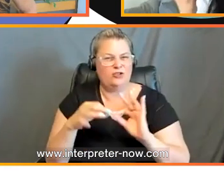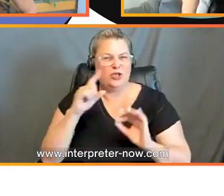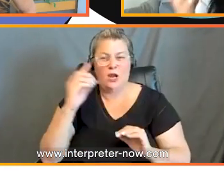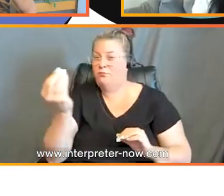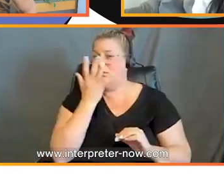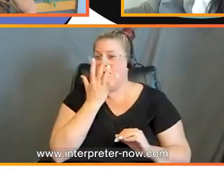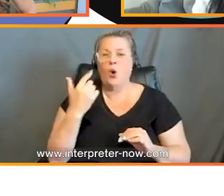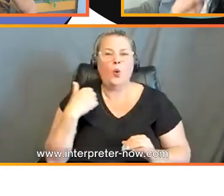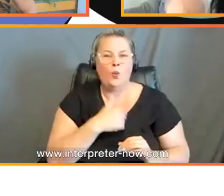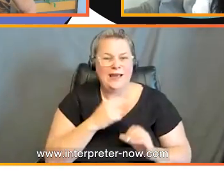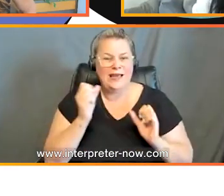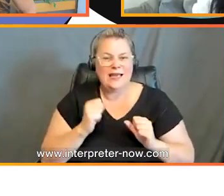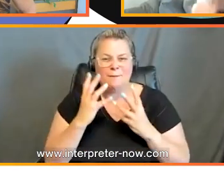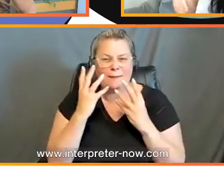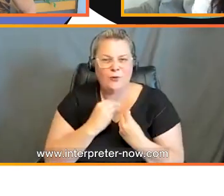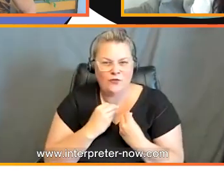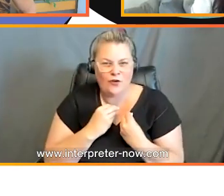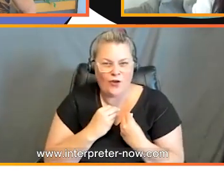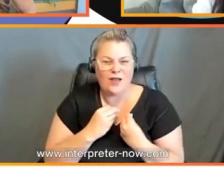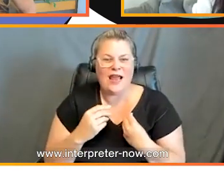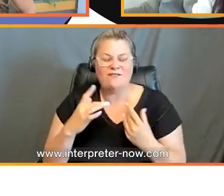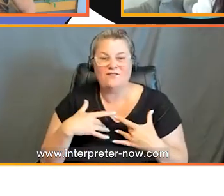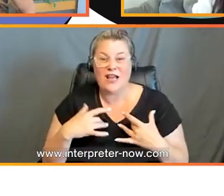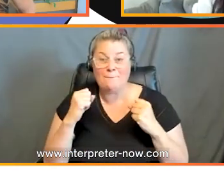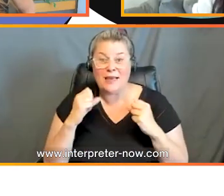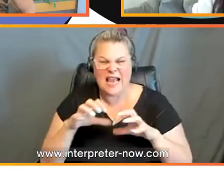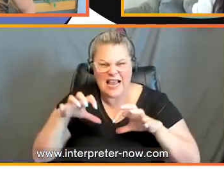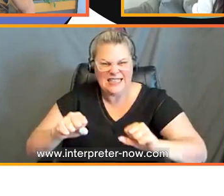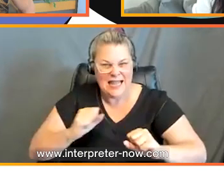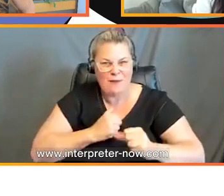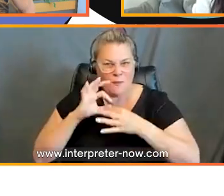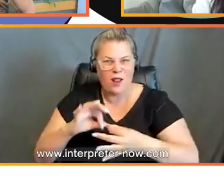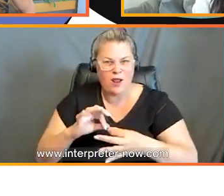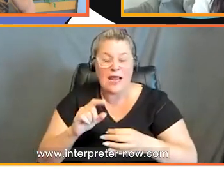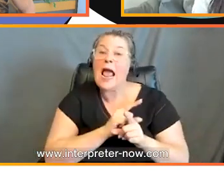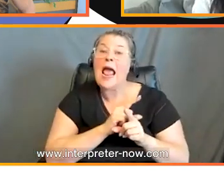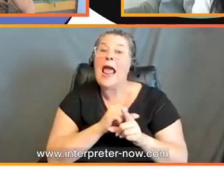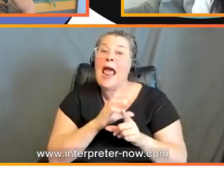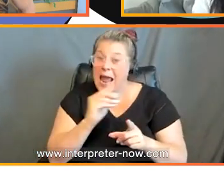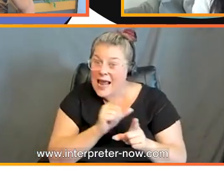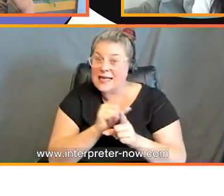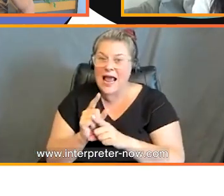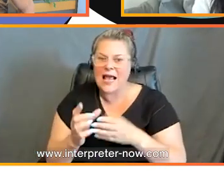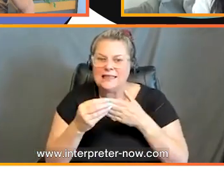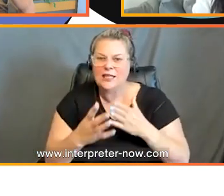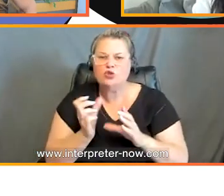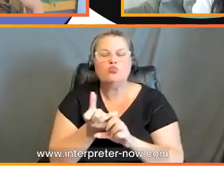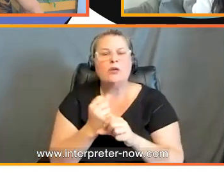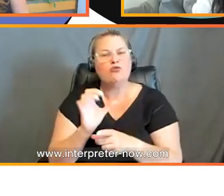and feel amazing and claim our belonging. And as leaders, create cultures where people feel safe to do